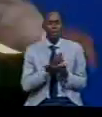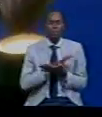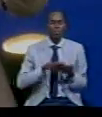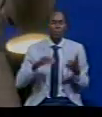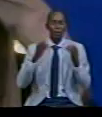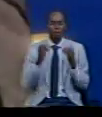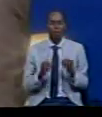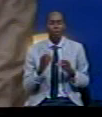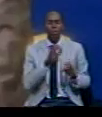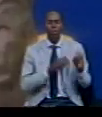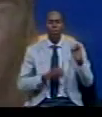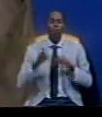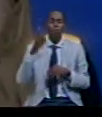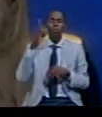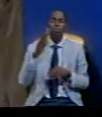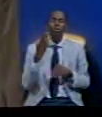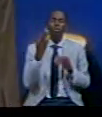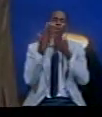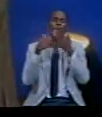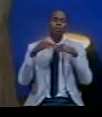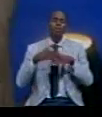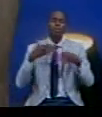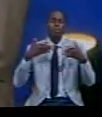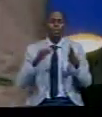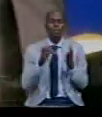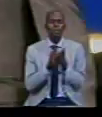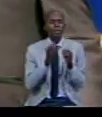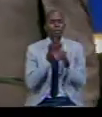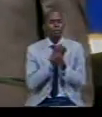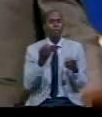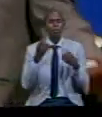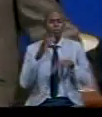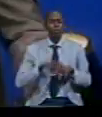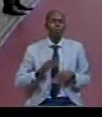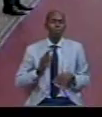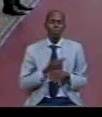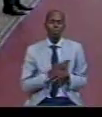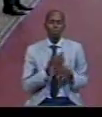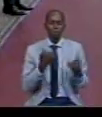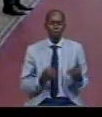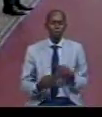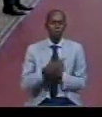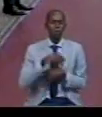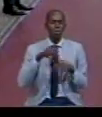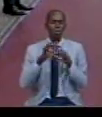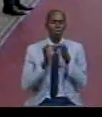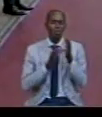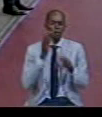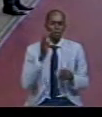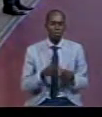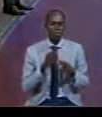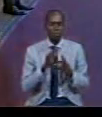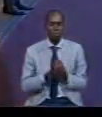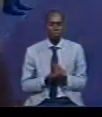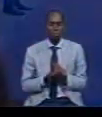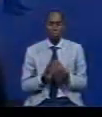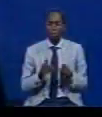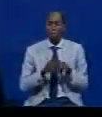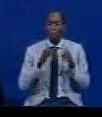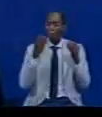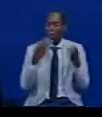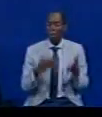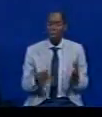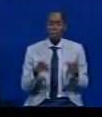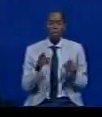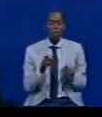oh God of heaven, let that sanctification come upon us today in Jesus' name. As many as